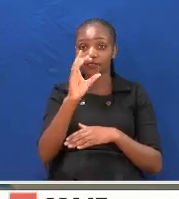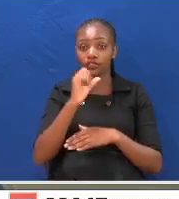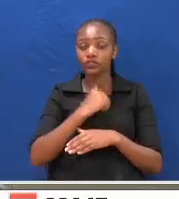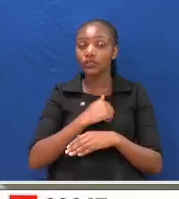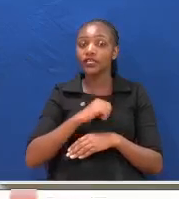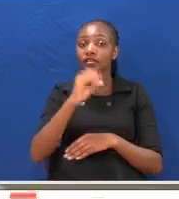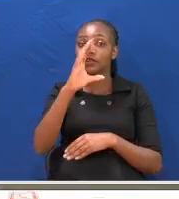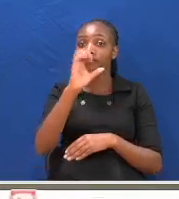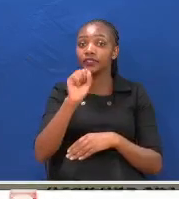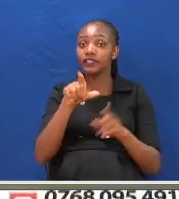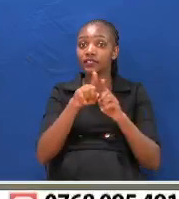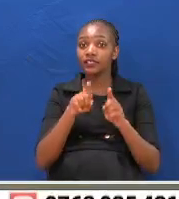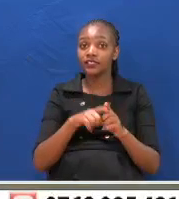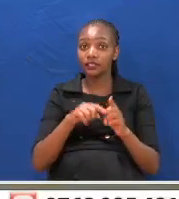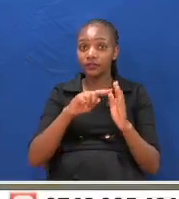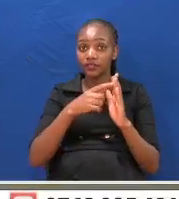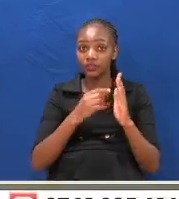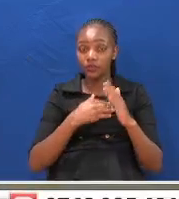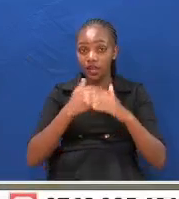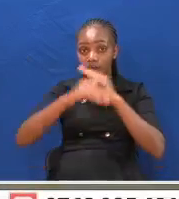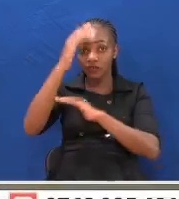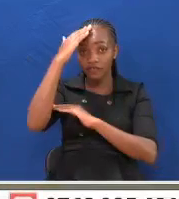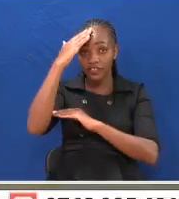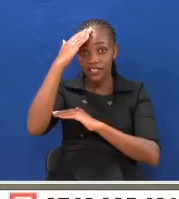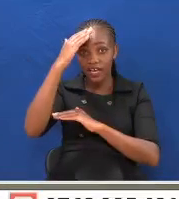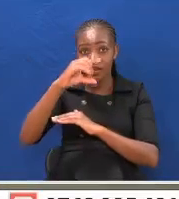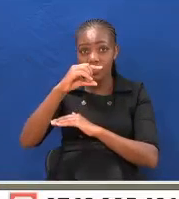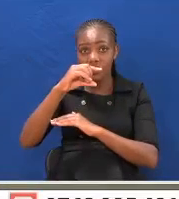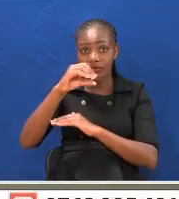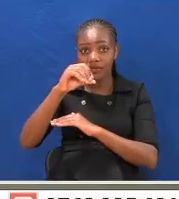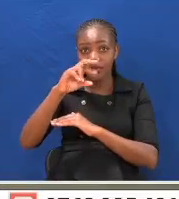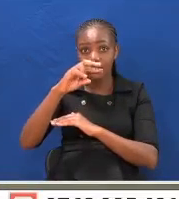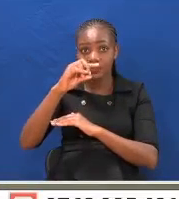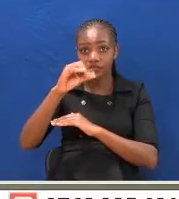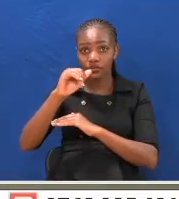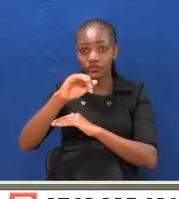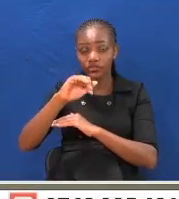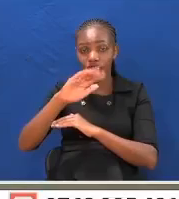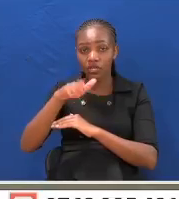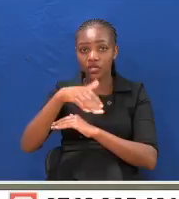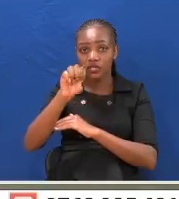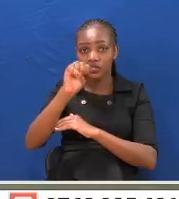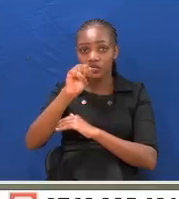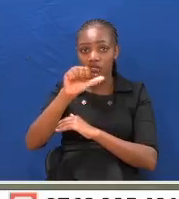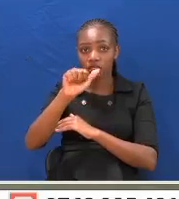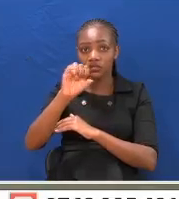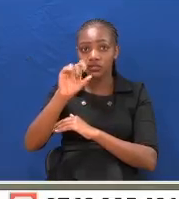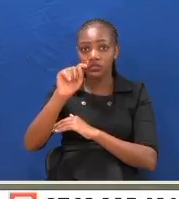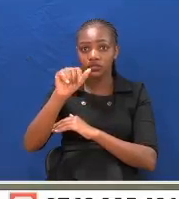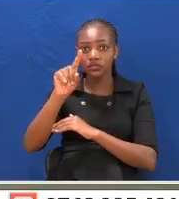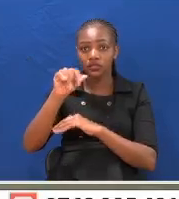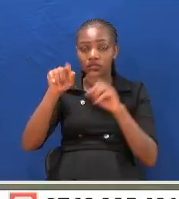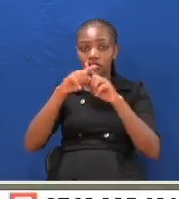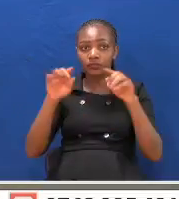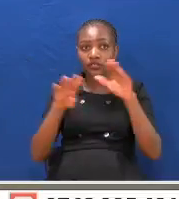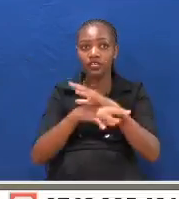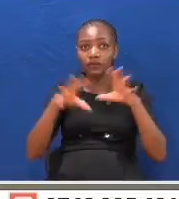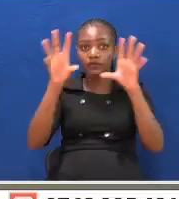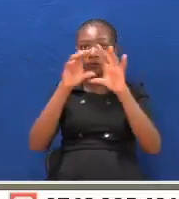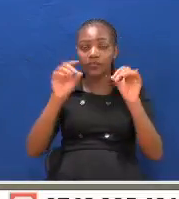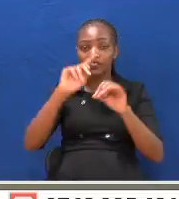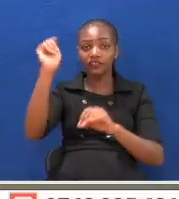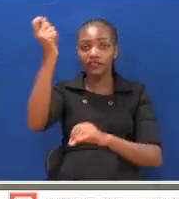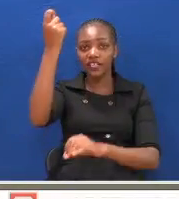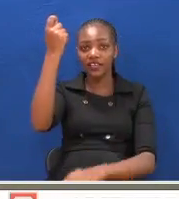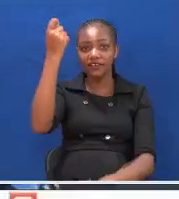Also in the same league is Professor George Satoti, a long-serving cabinet minister and vice president of the Republic